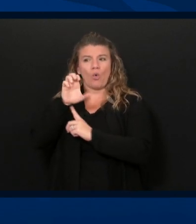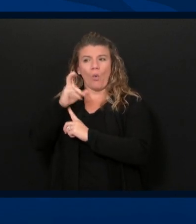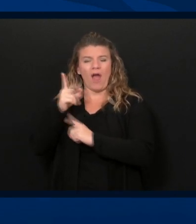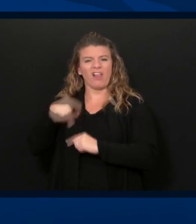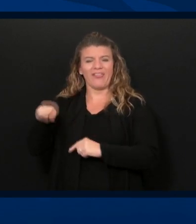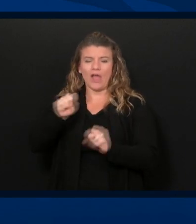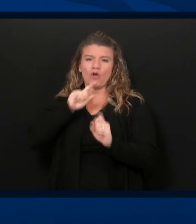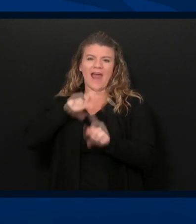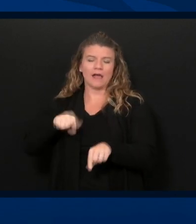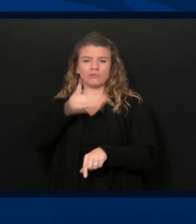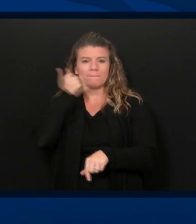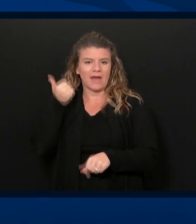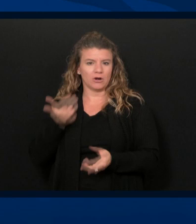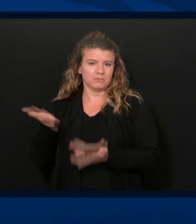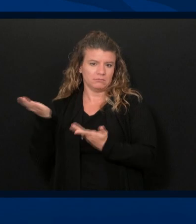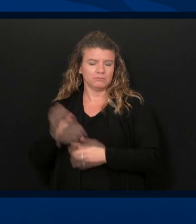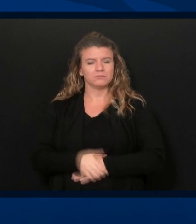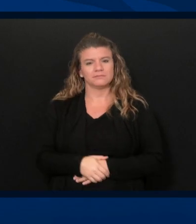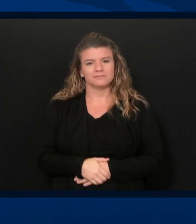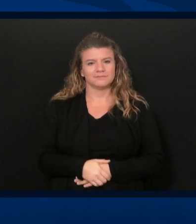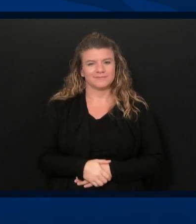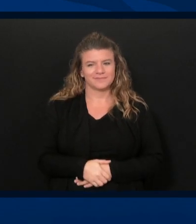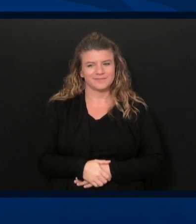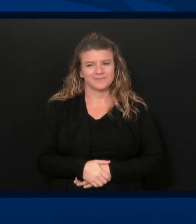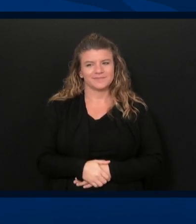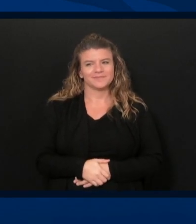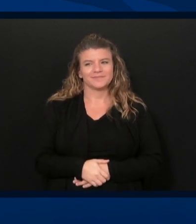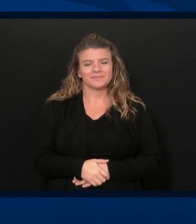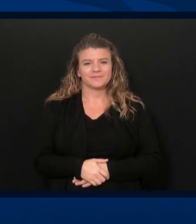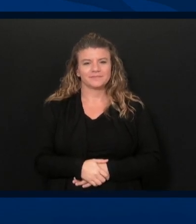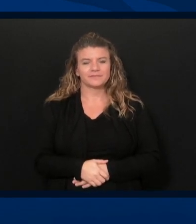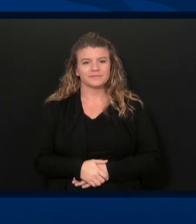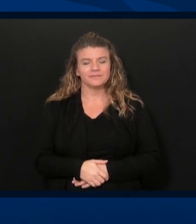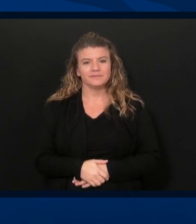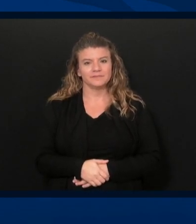So maybe you guys have that.